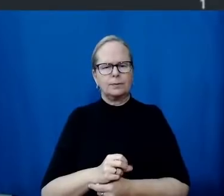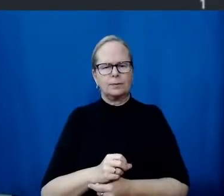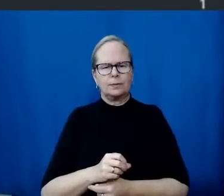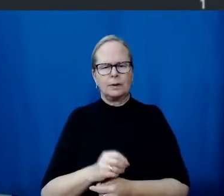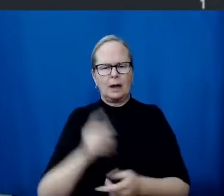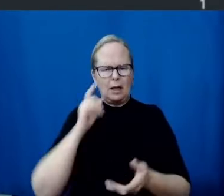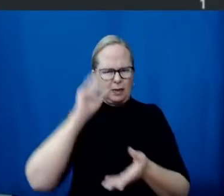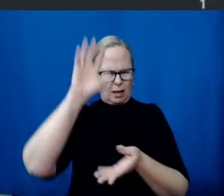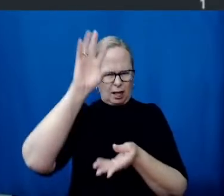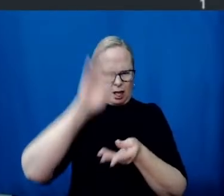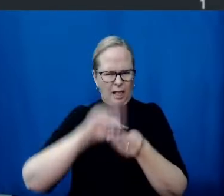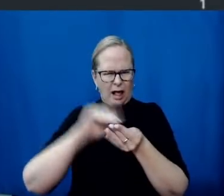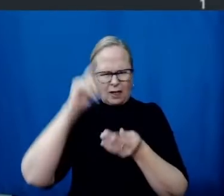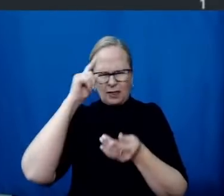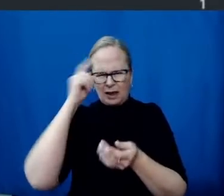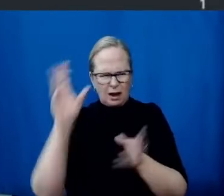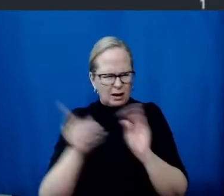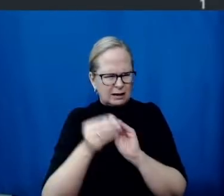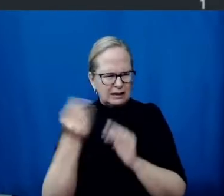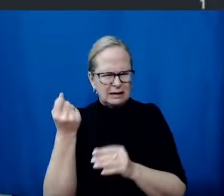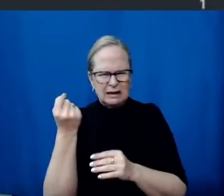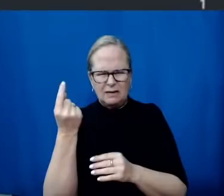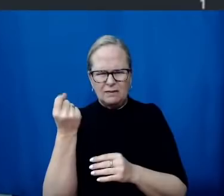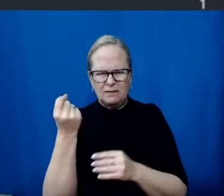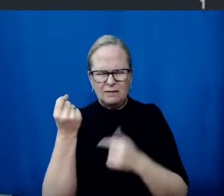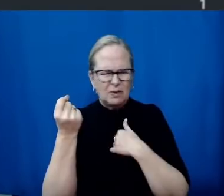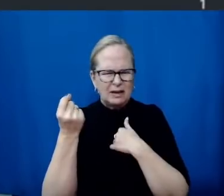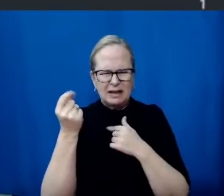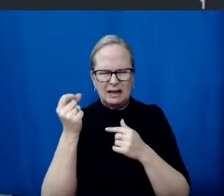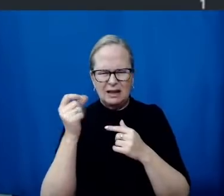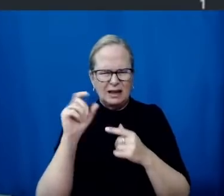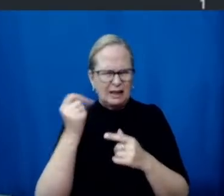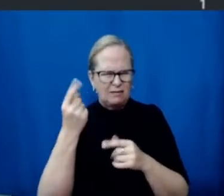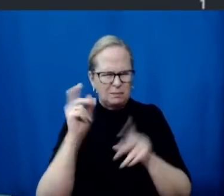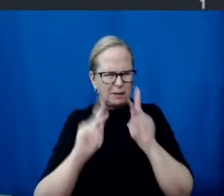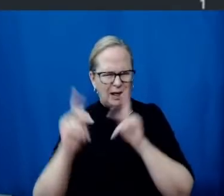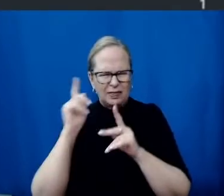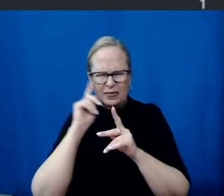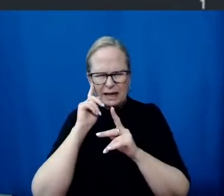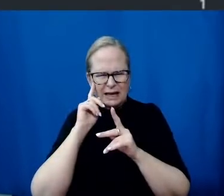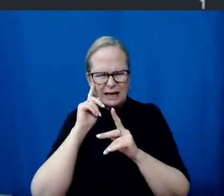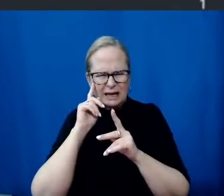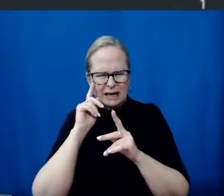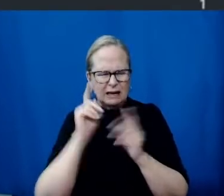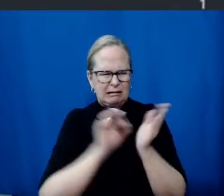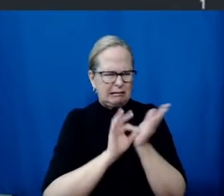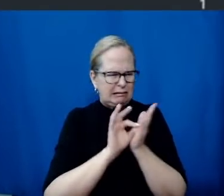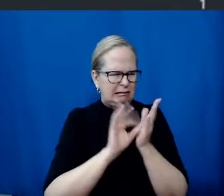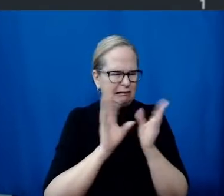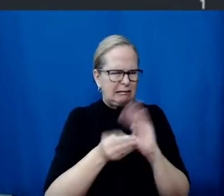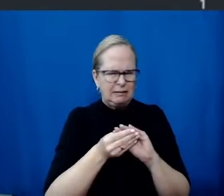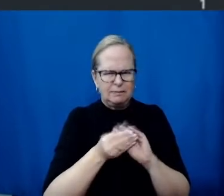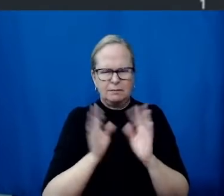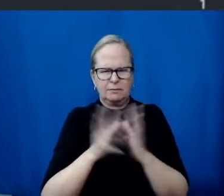count, I think there's 11, if I'm not mistaken, 11 people over the age of 80. And